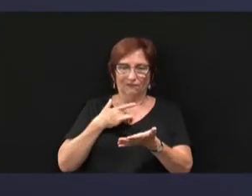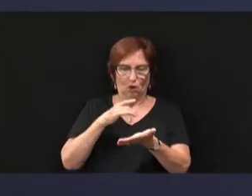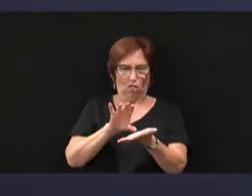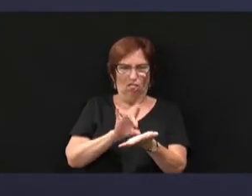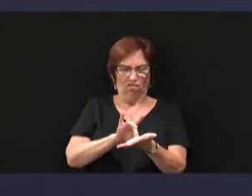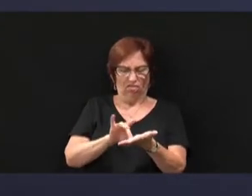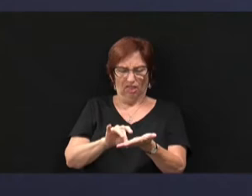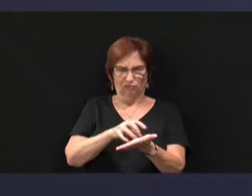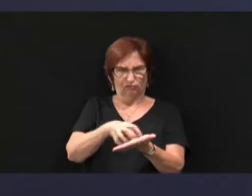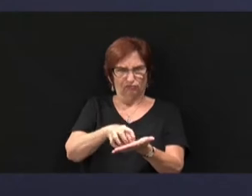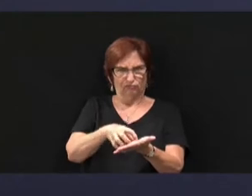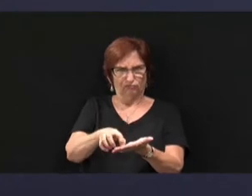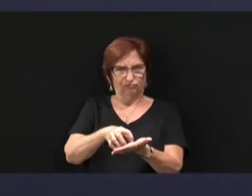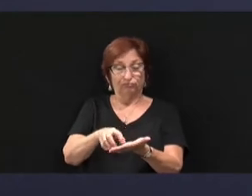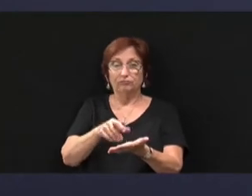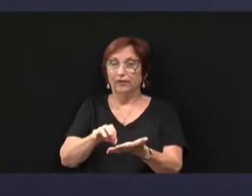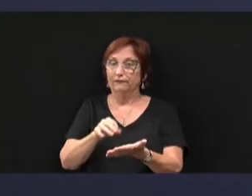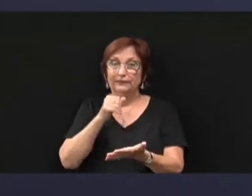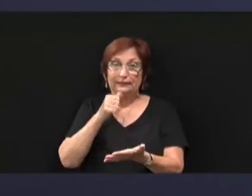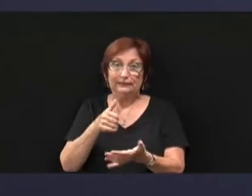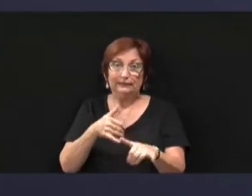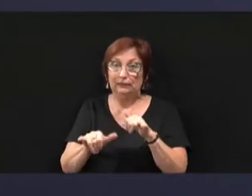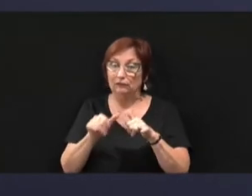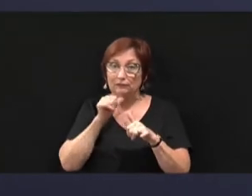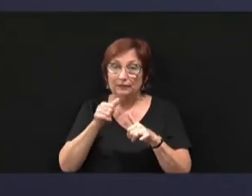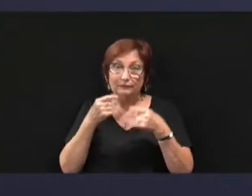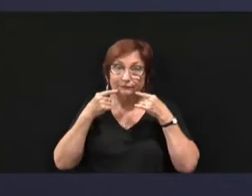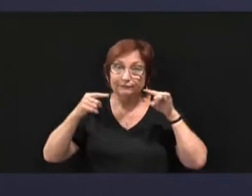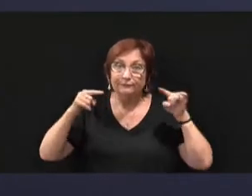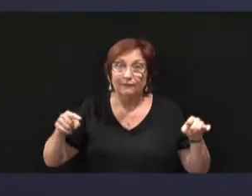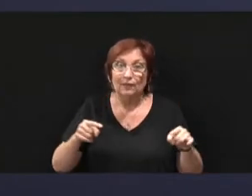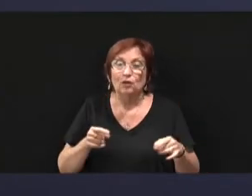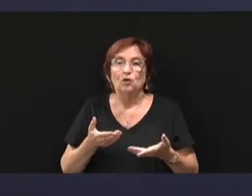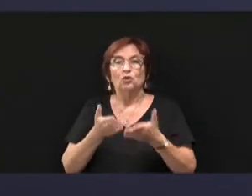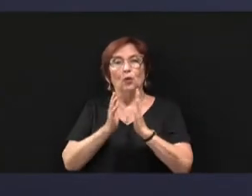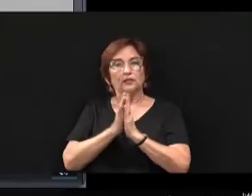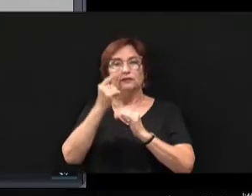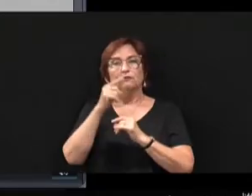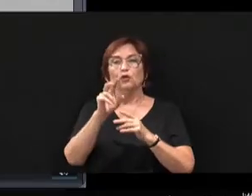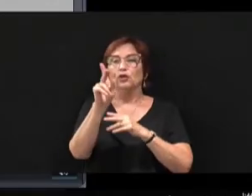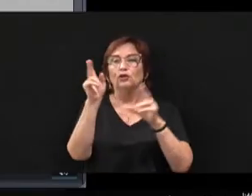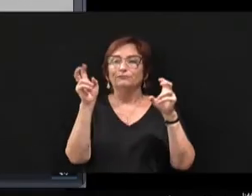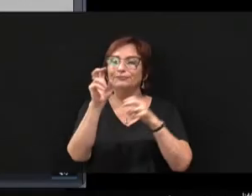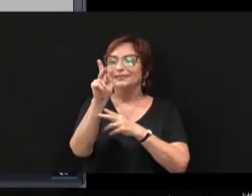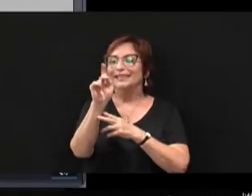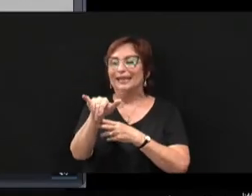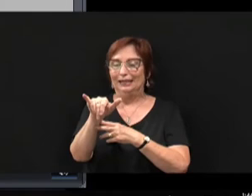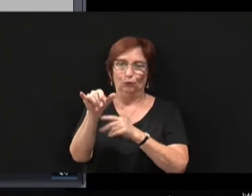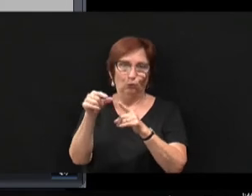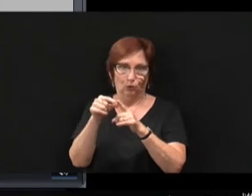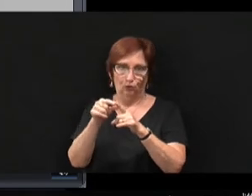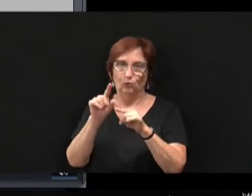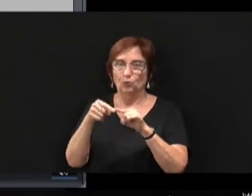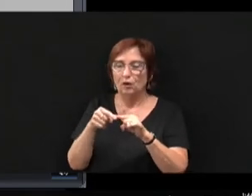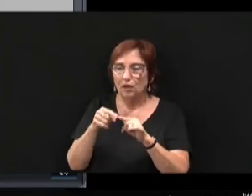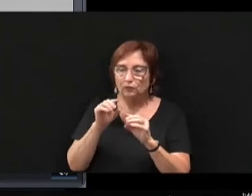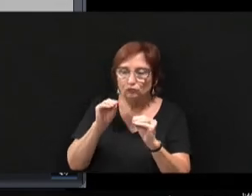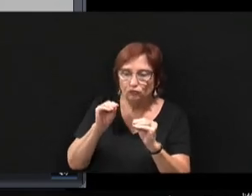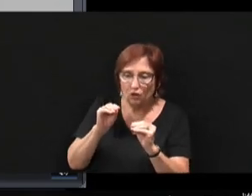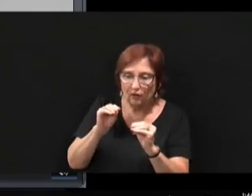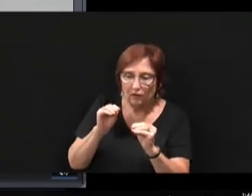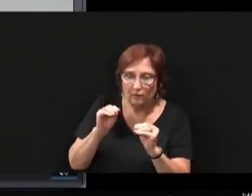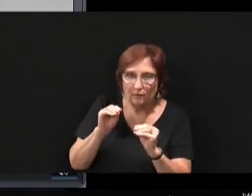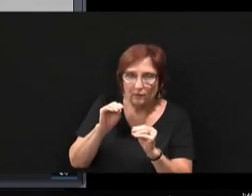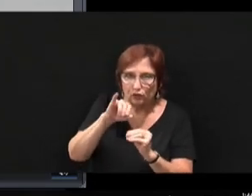Then if that still doesn't work, you ask them for the keyword. Well, when I taught the letter J, I told them the keyword was jam. So